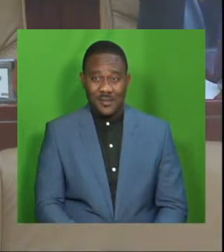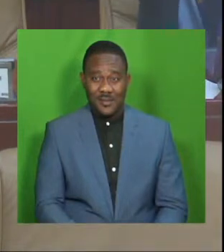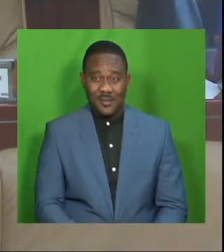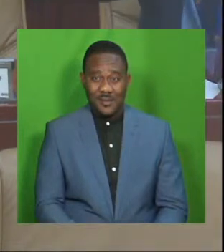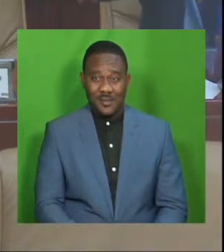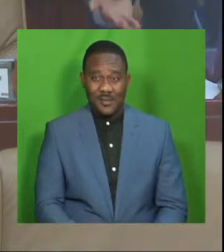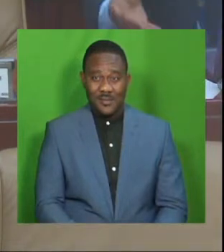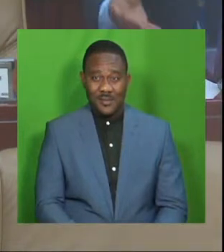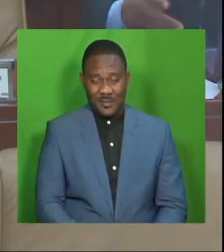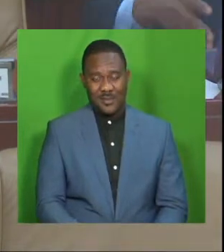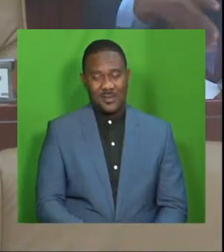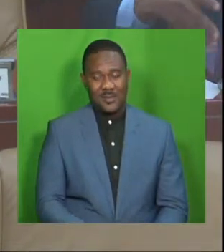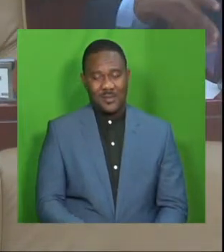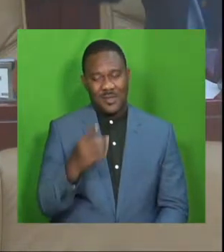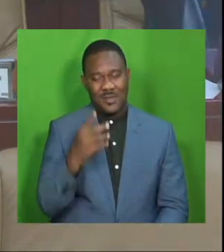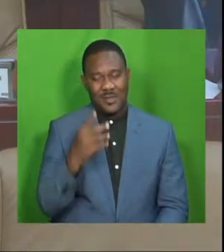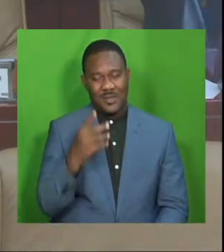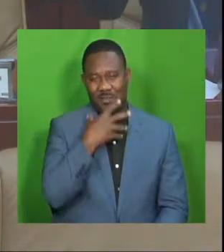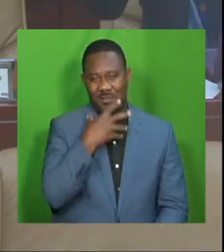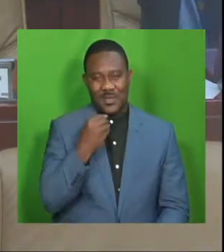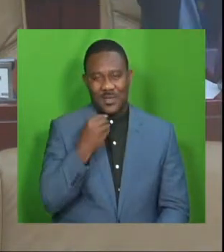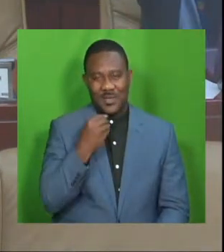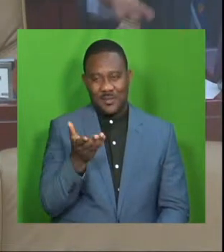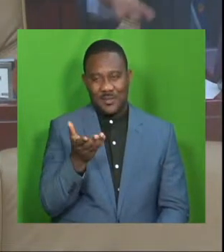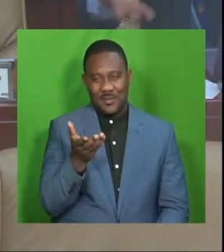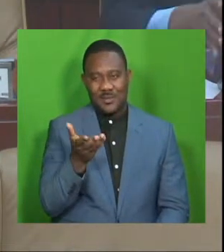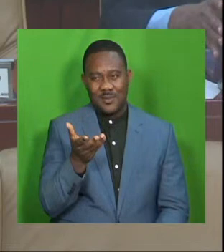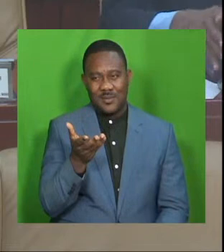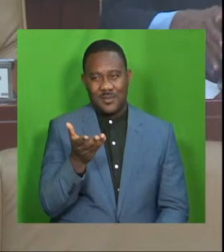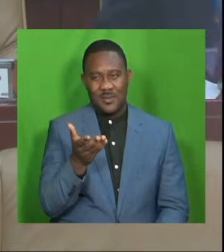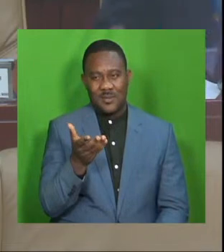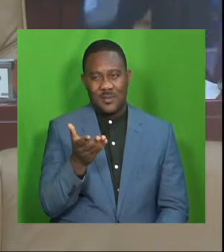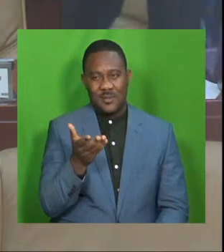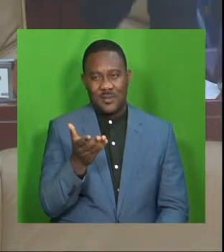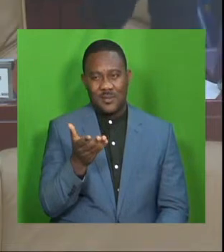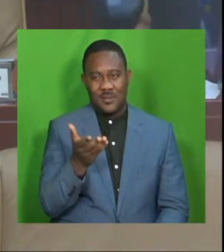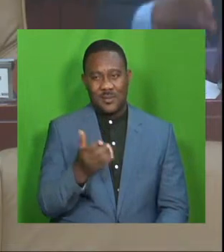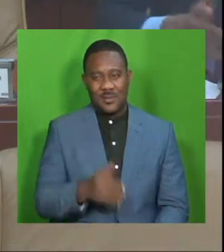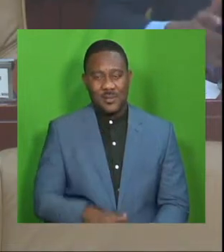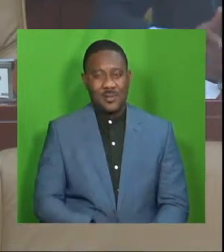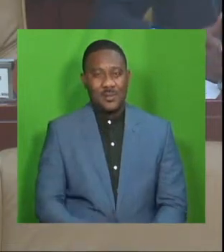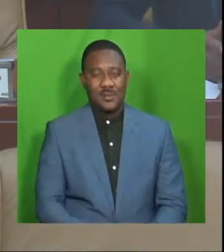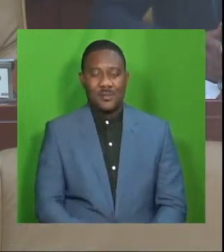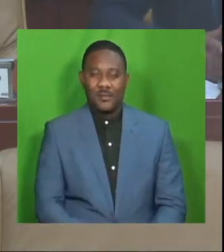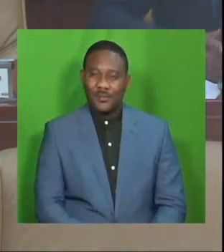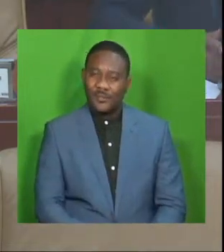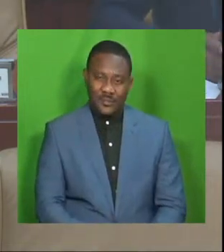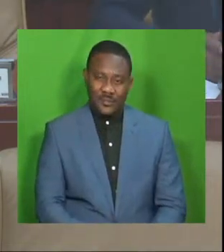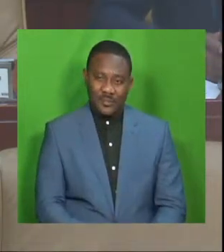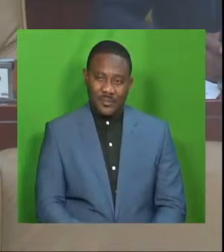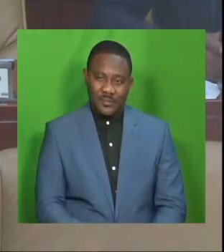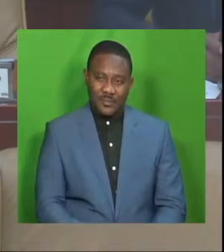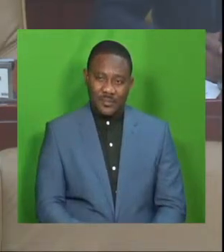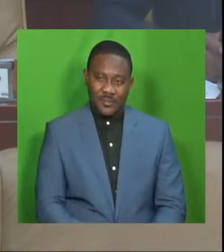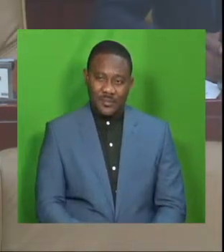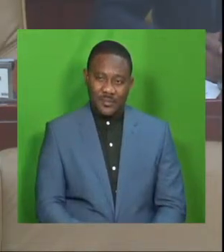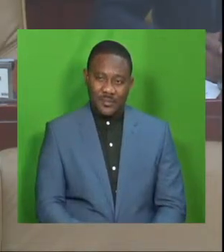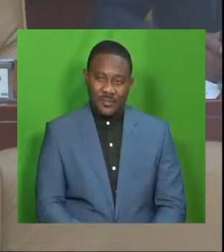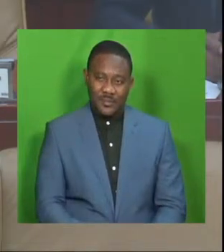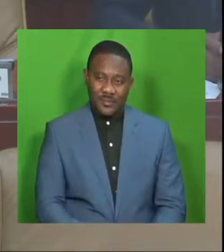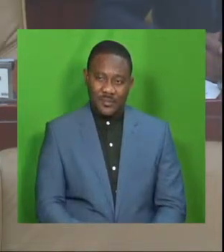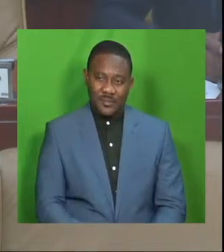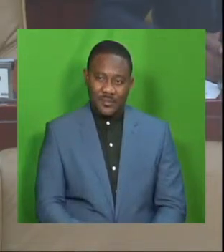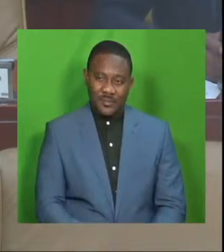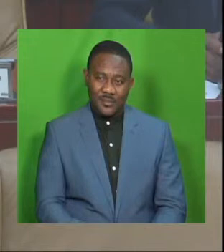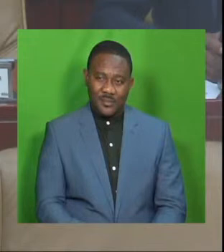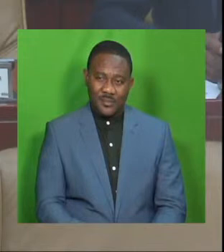She's looking more beautiful. Can I ask you a question, please? Who's hatchet man or somebody? Right Honourable